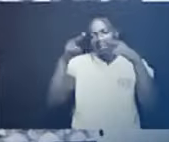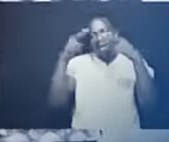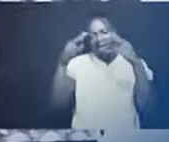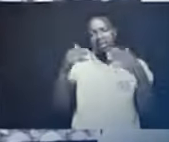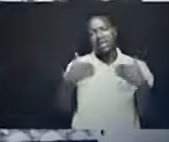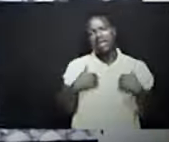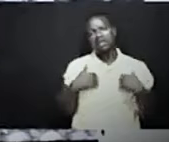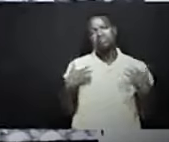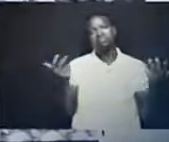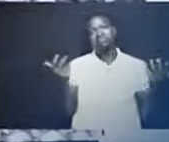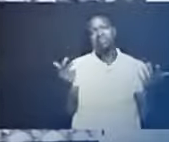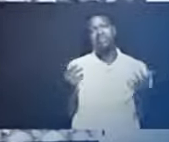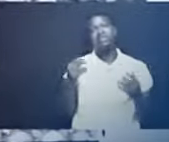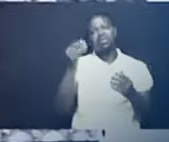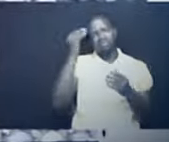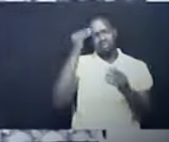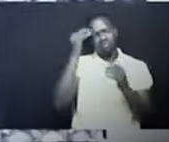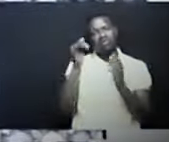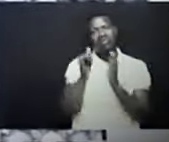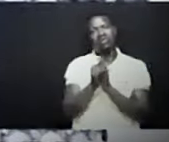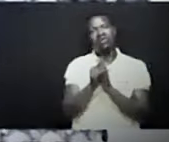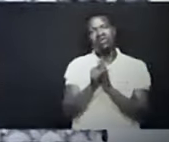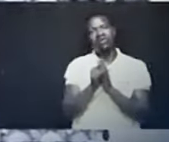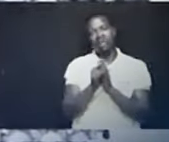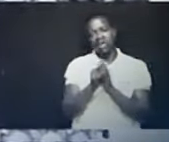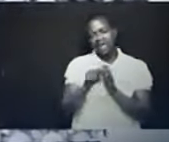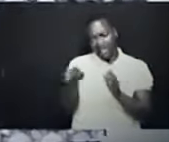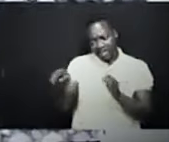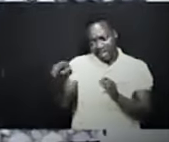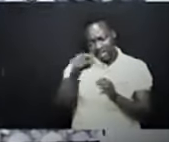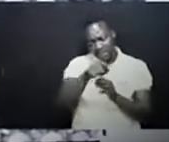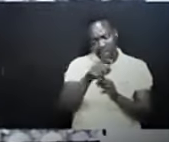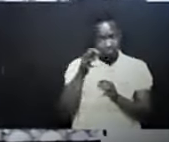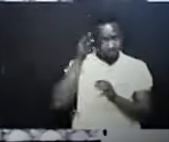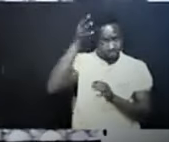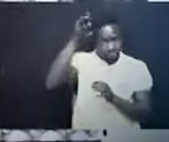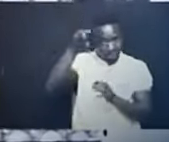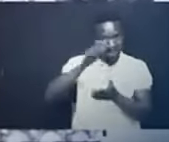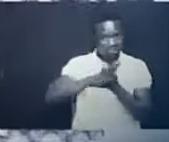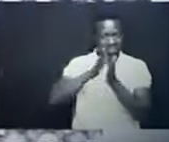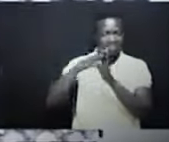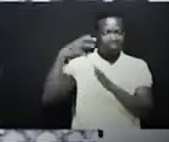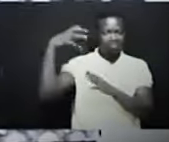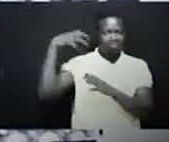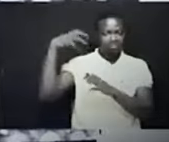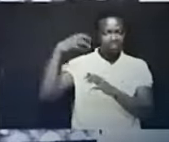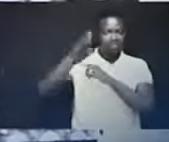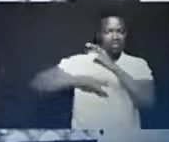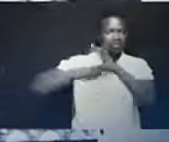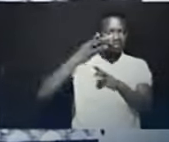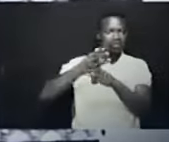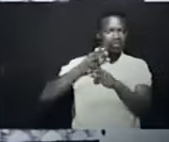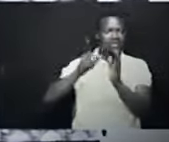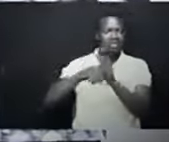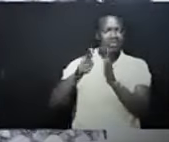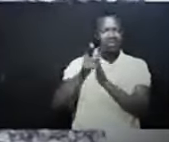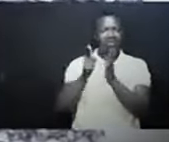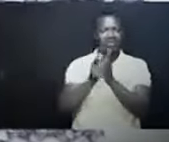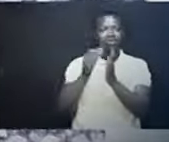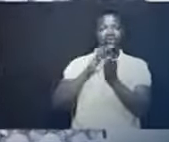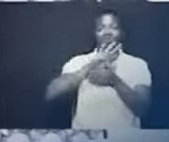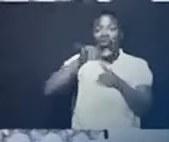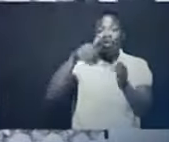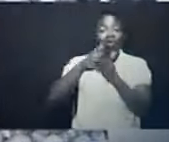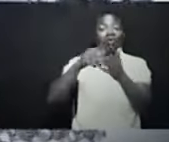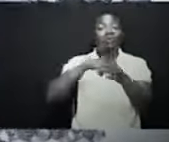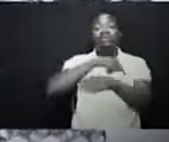were bound someday to become masters of the world and lords of all nations. Okay. Yesu breso